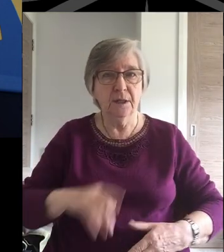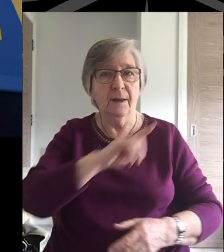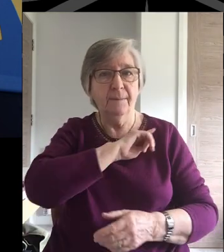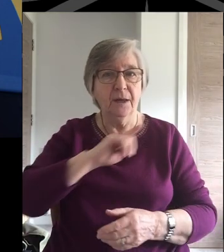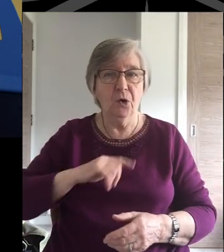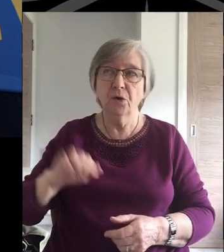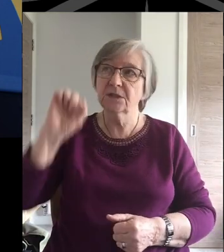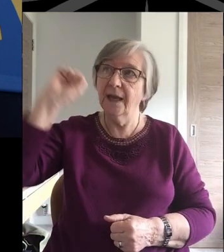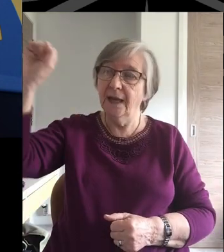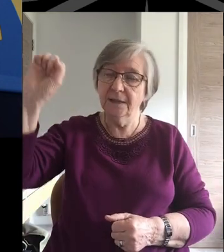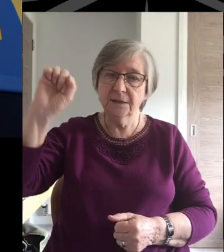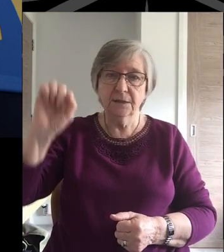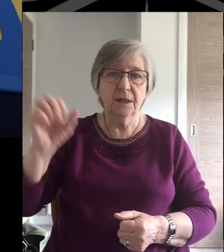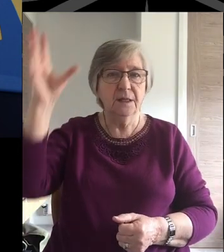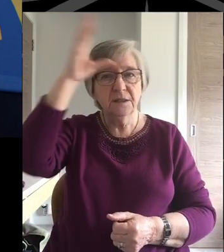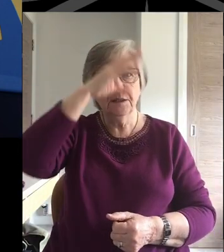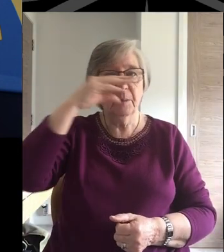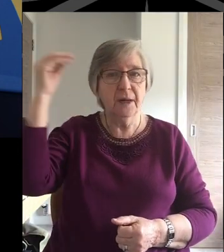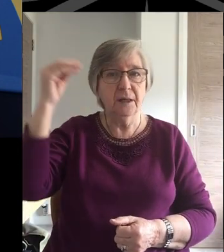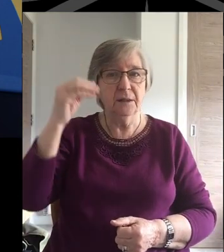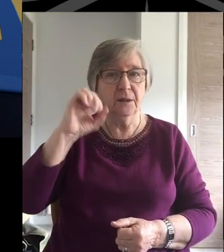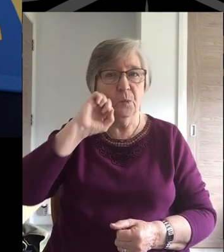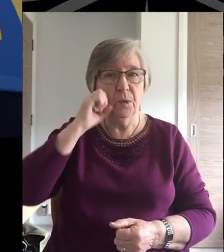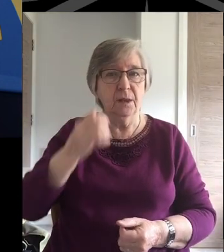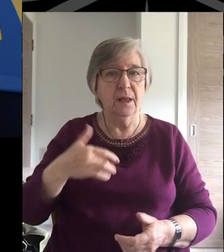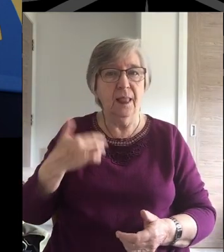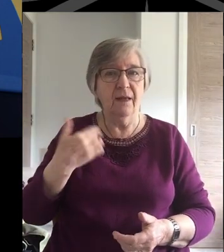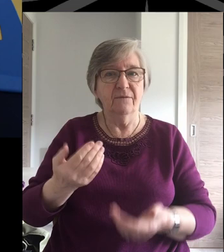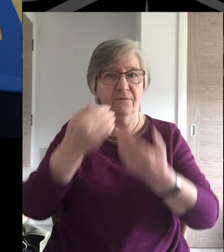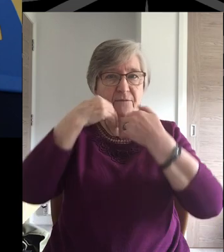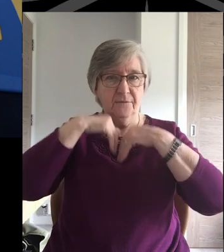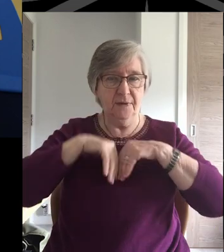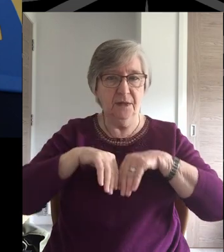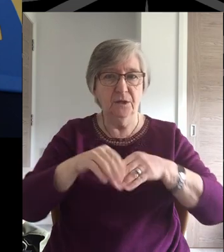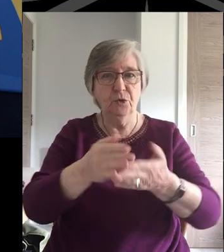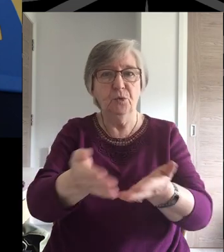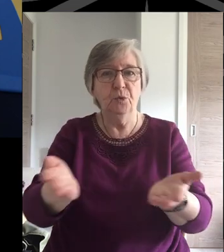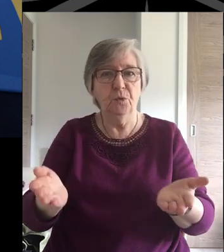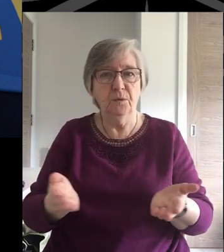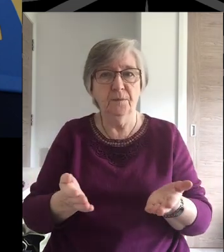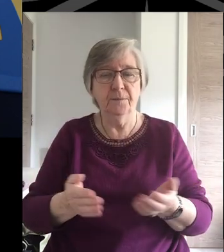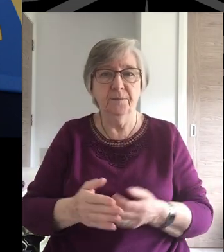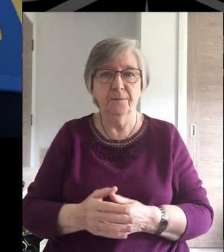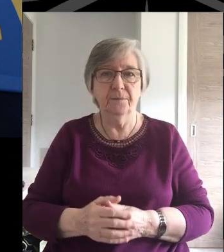because of his Spirit who lives in you."